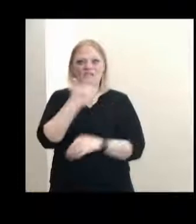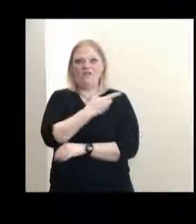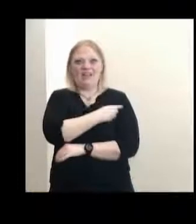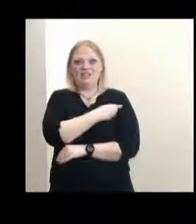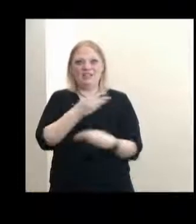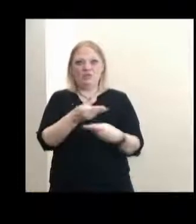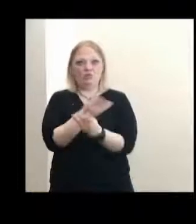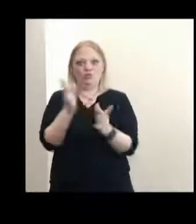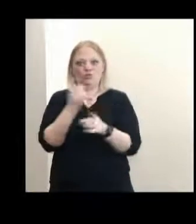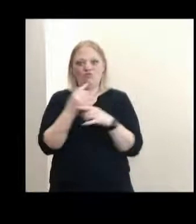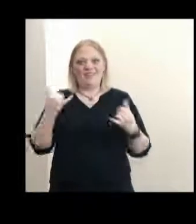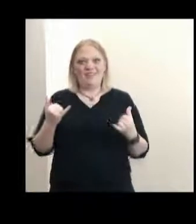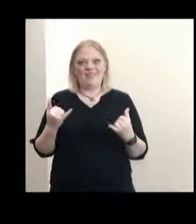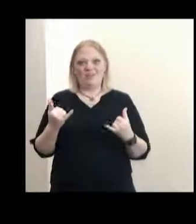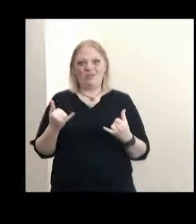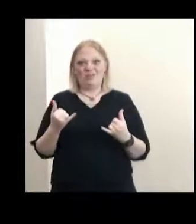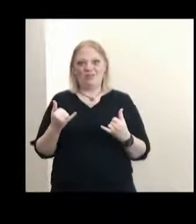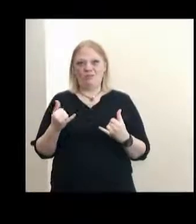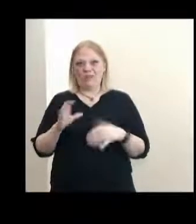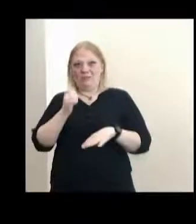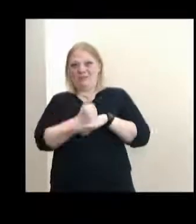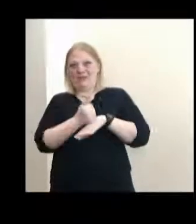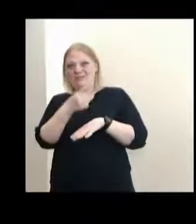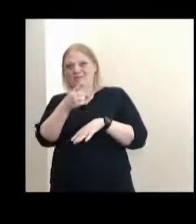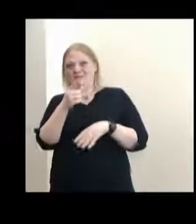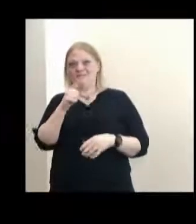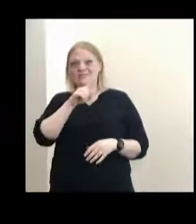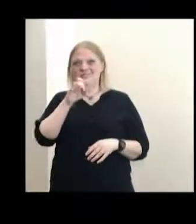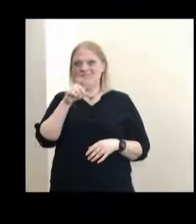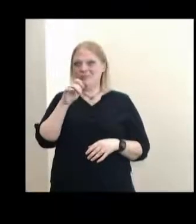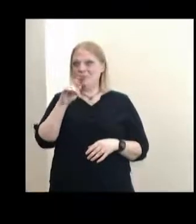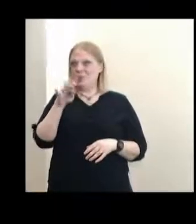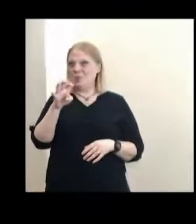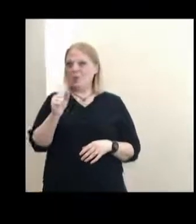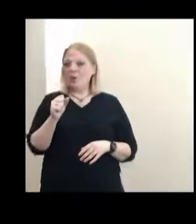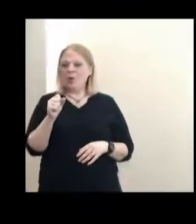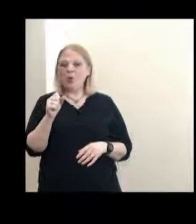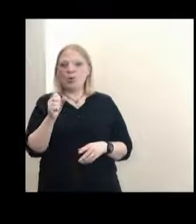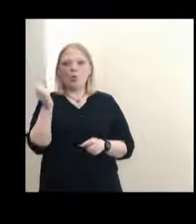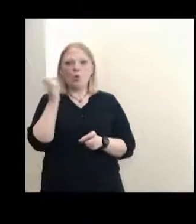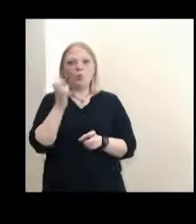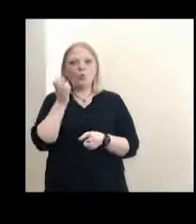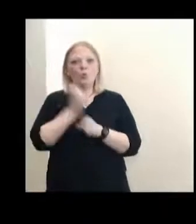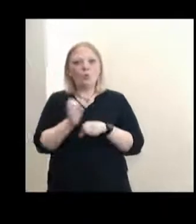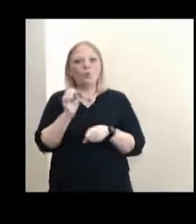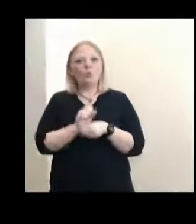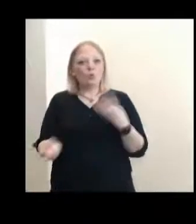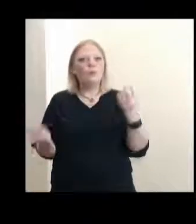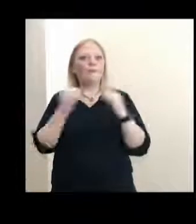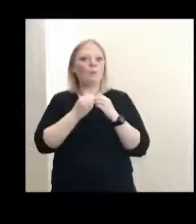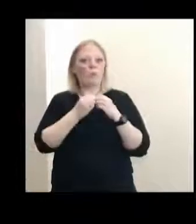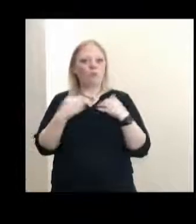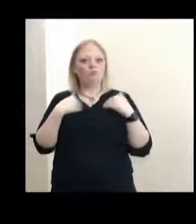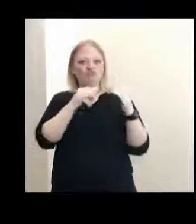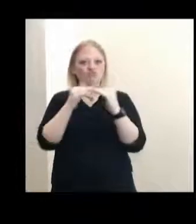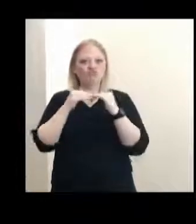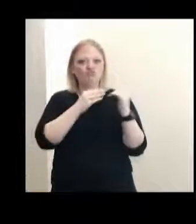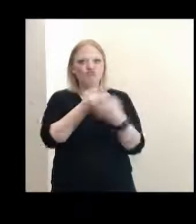right now based on zip code. And we're going to work harder to make sure we do have equity in distribution.